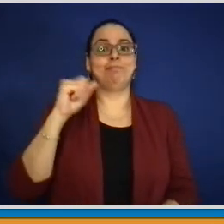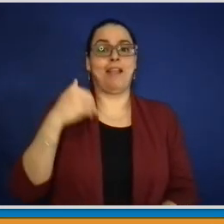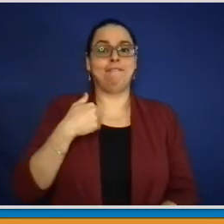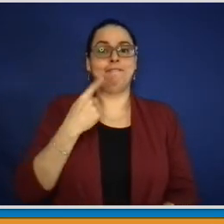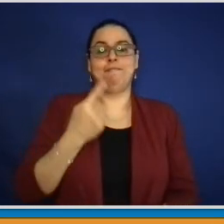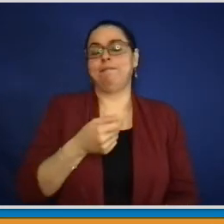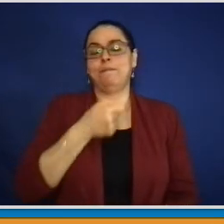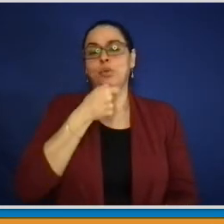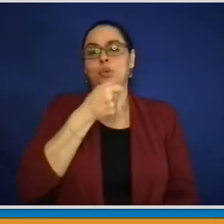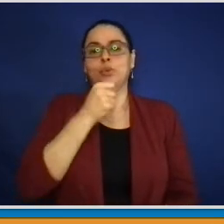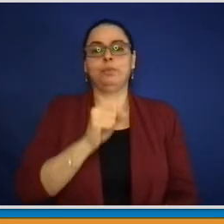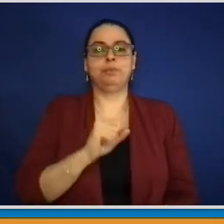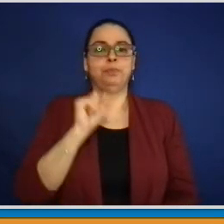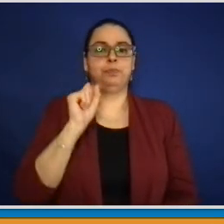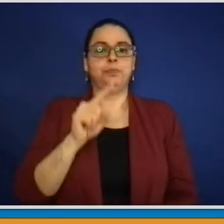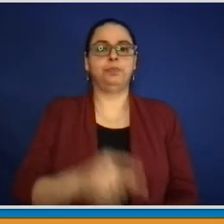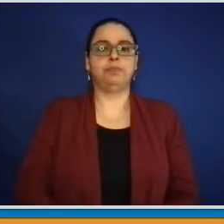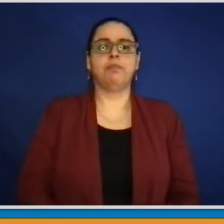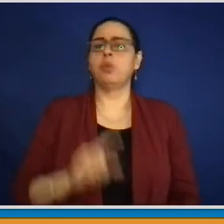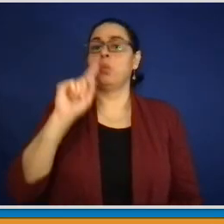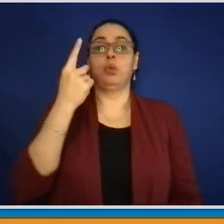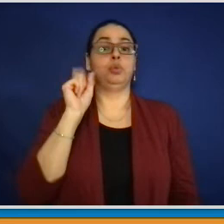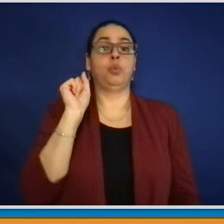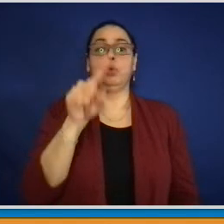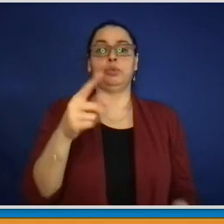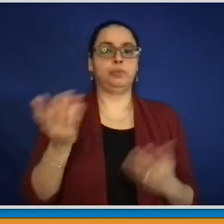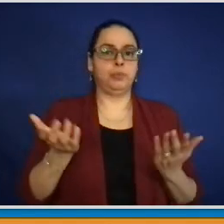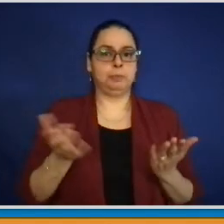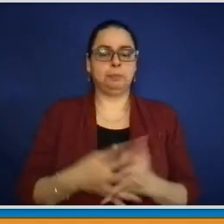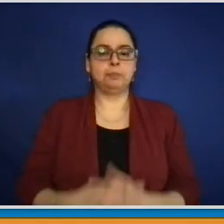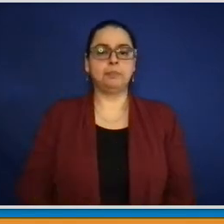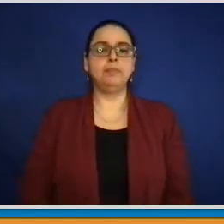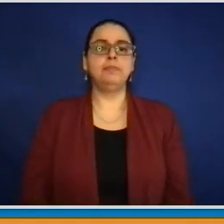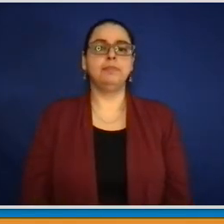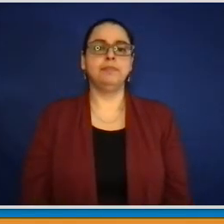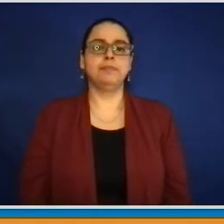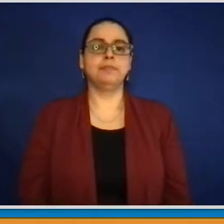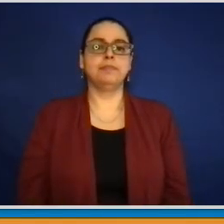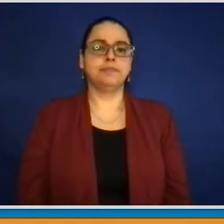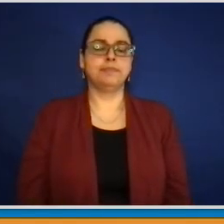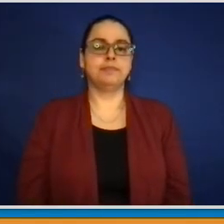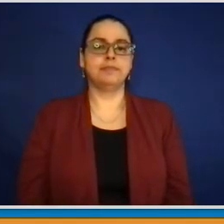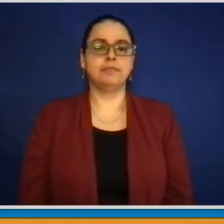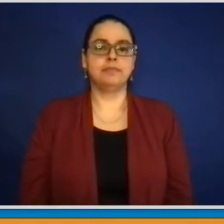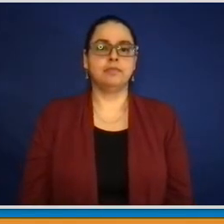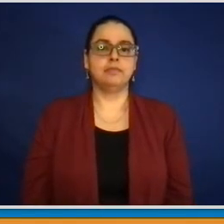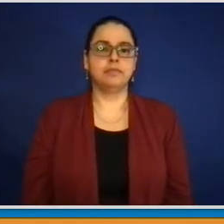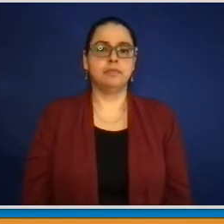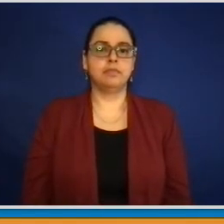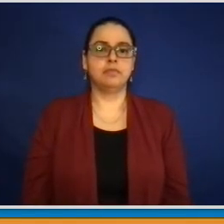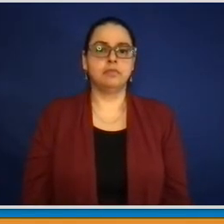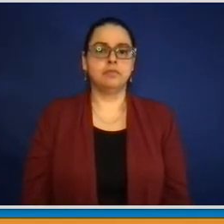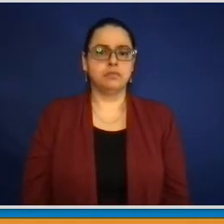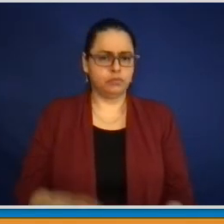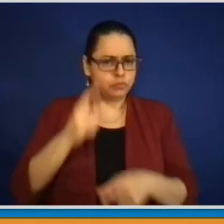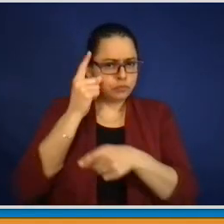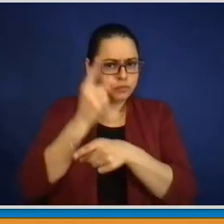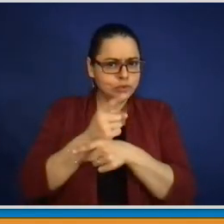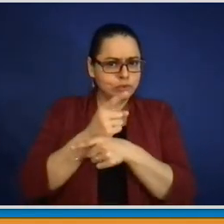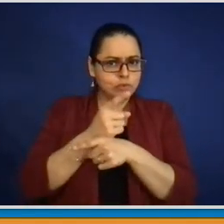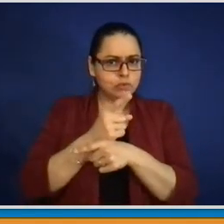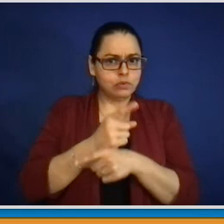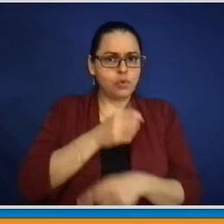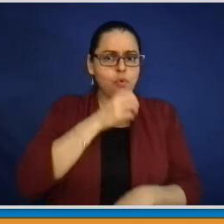12 Westchester. She asks, New Yorkers who are 55 years old and older will be eligible to be vaccinated